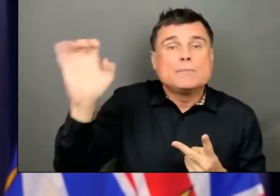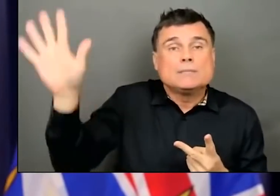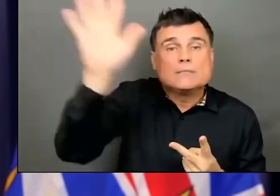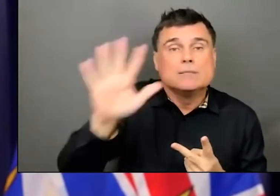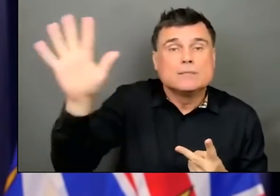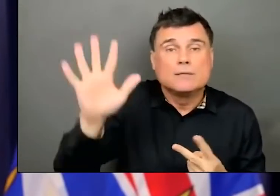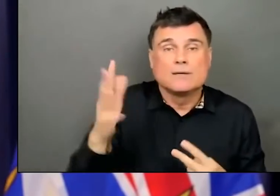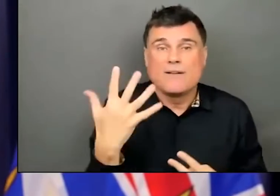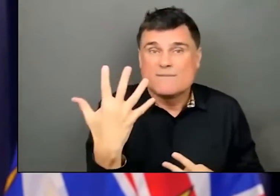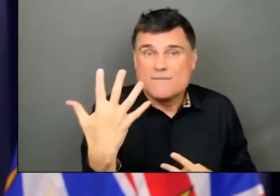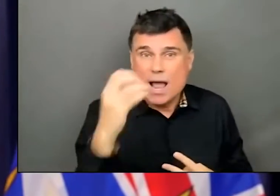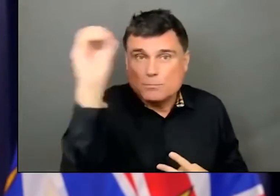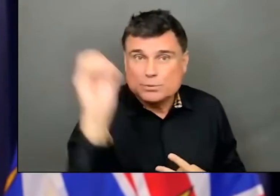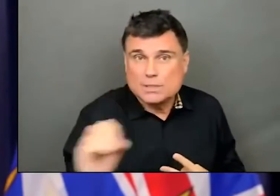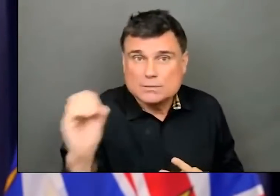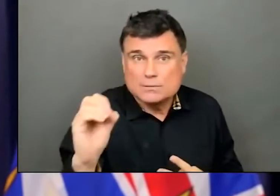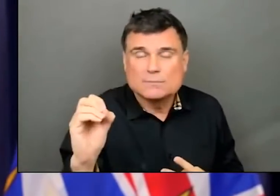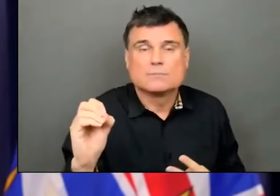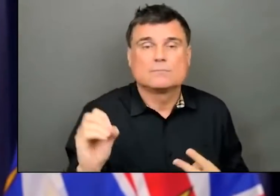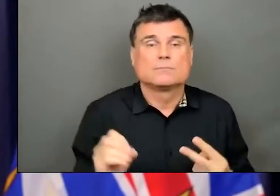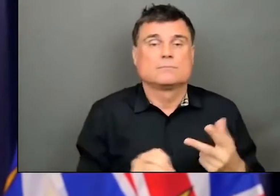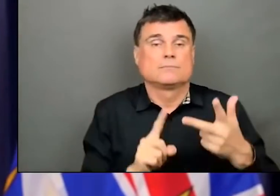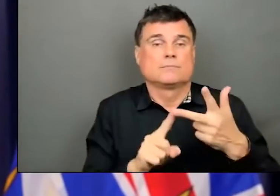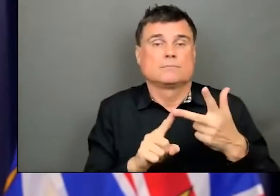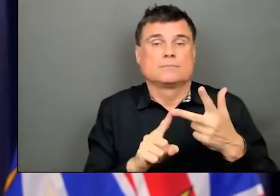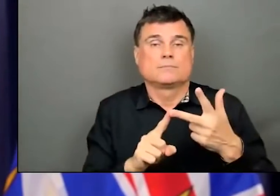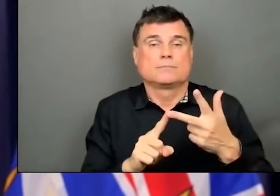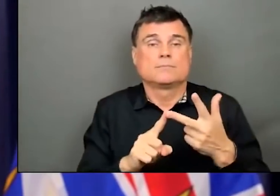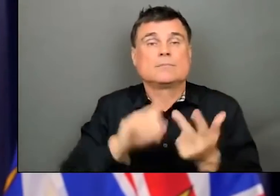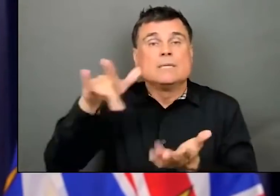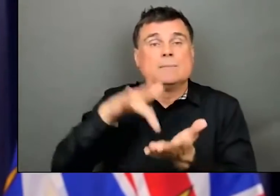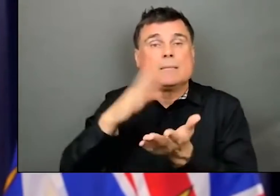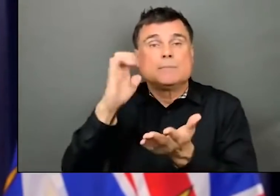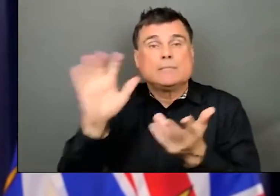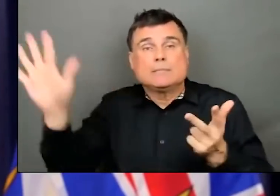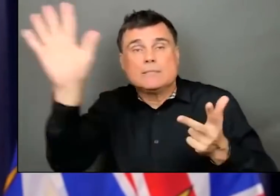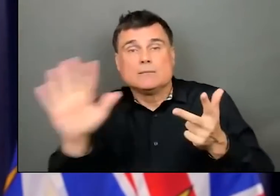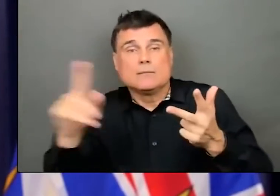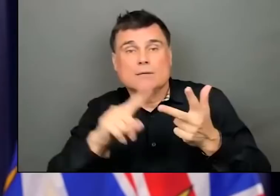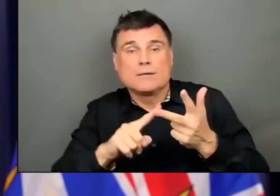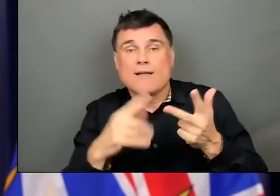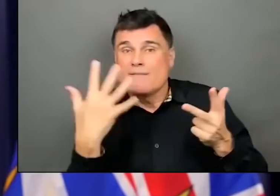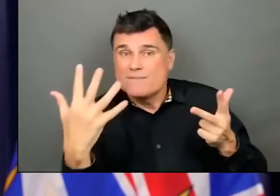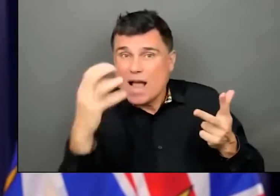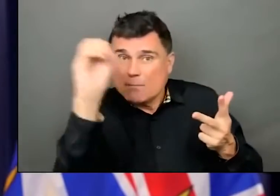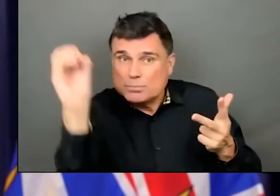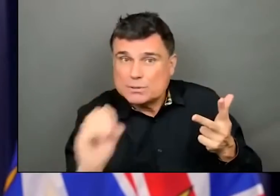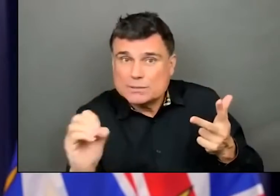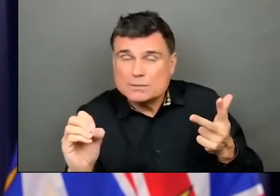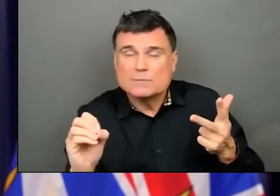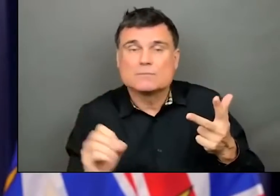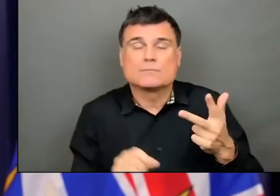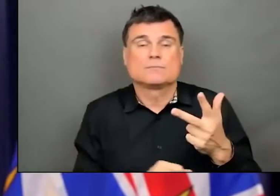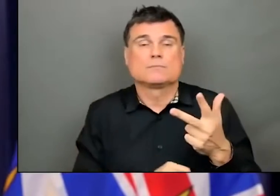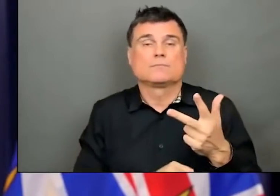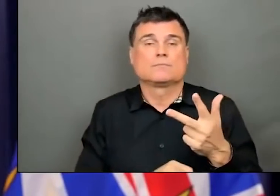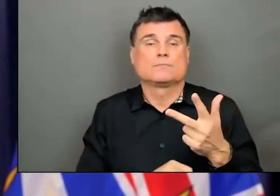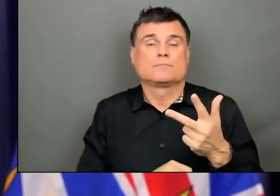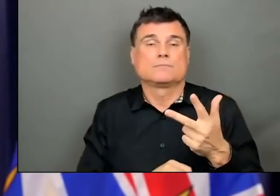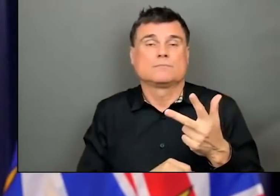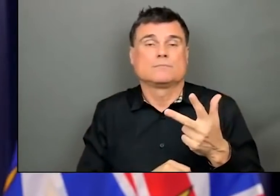or 478 employees. Interior Health Authority, 5%, or 1,018